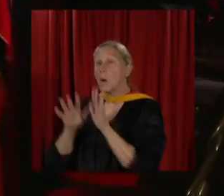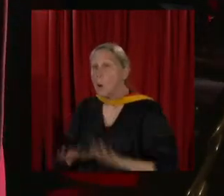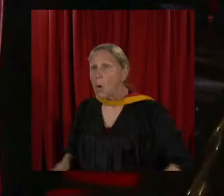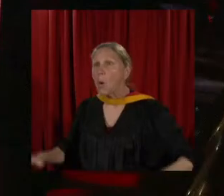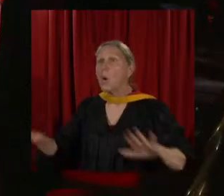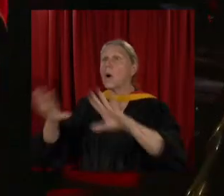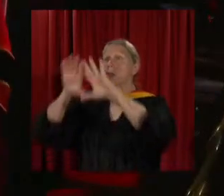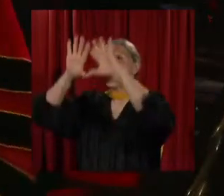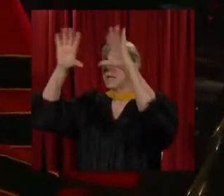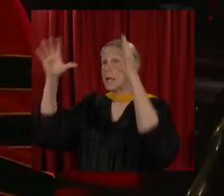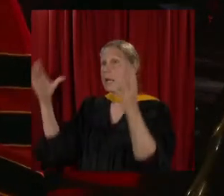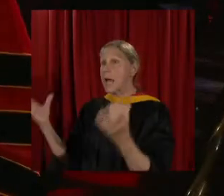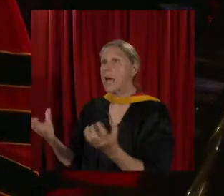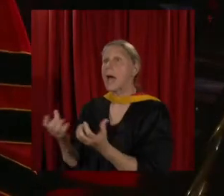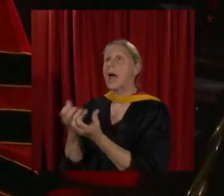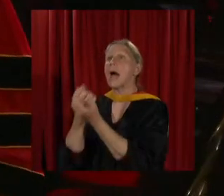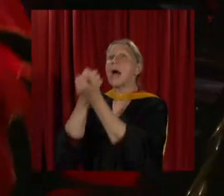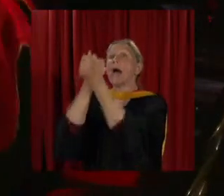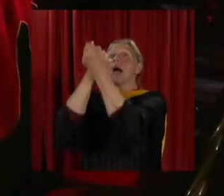wave o'er the